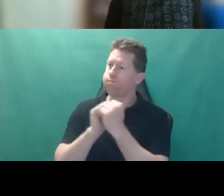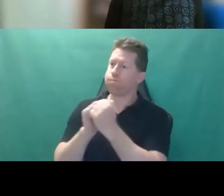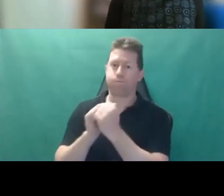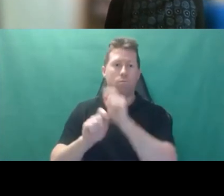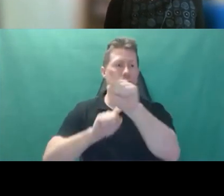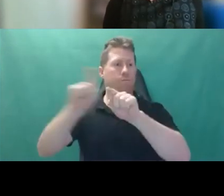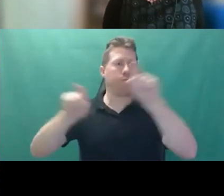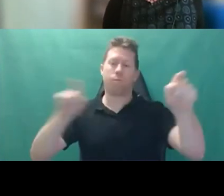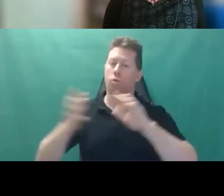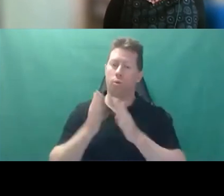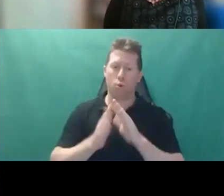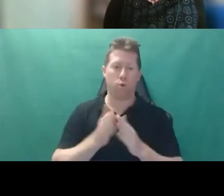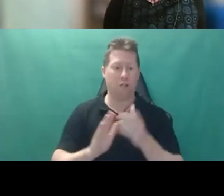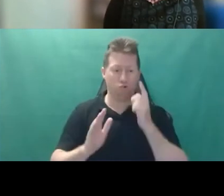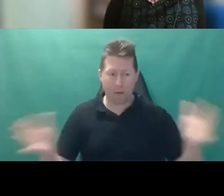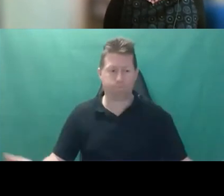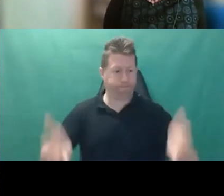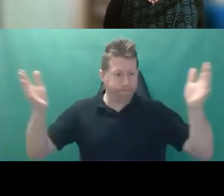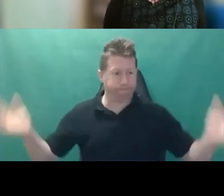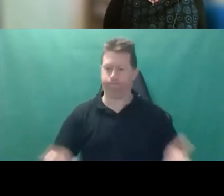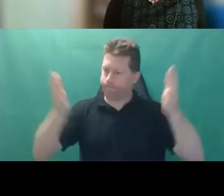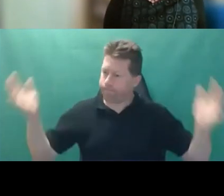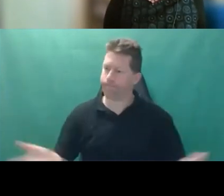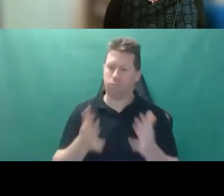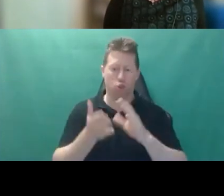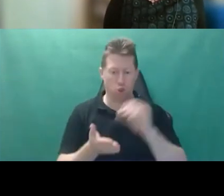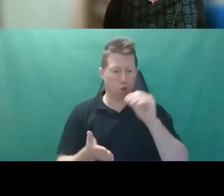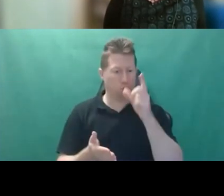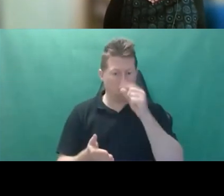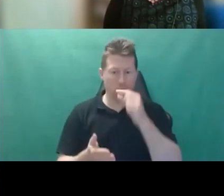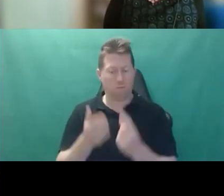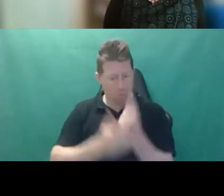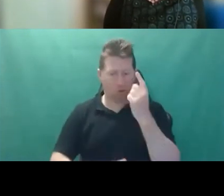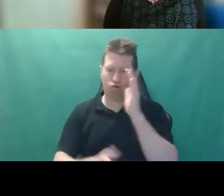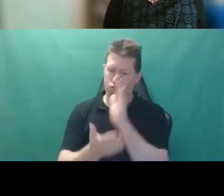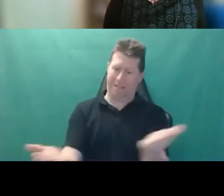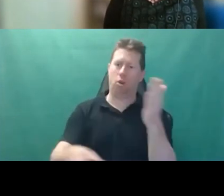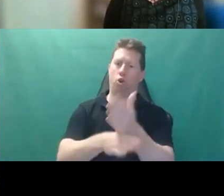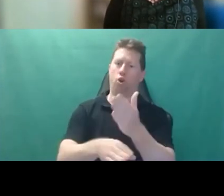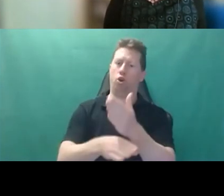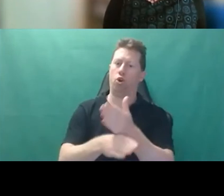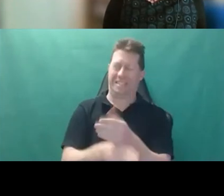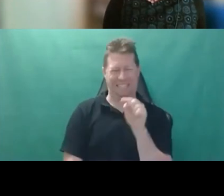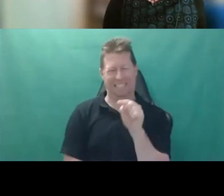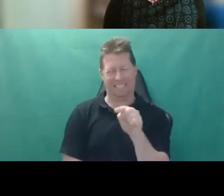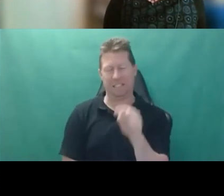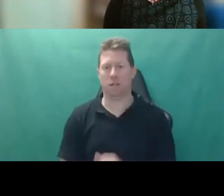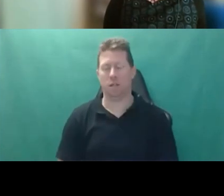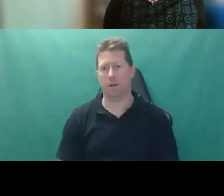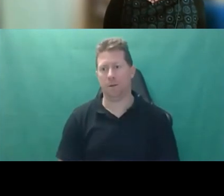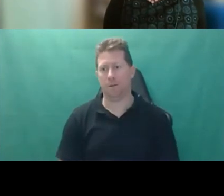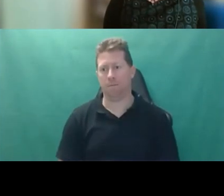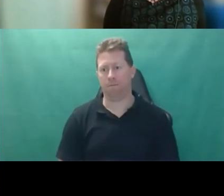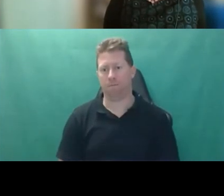community, and let's give, uh, students that potential for real work and something I think that, uh, uh, I